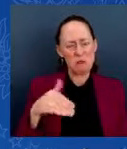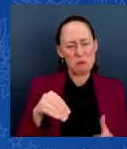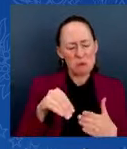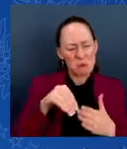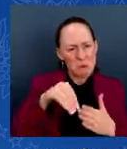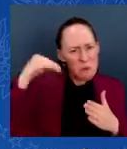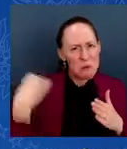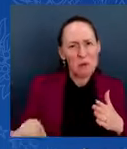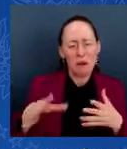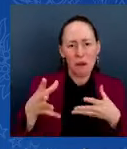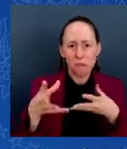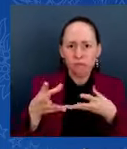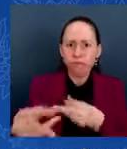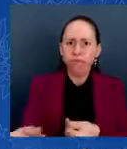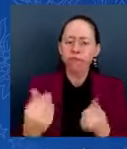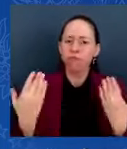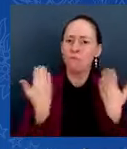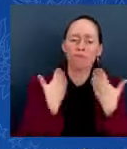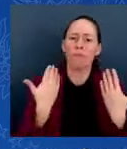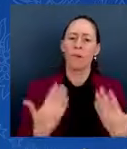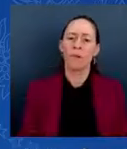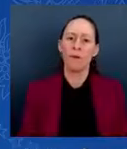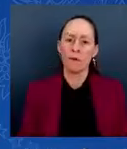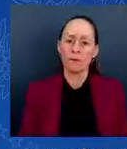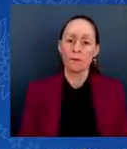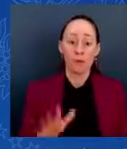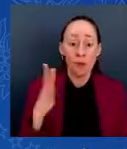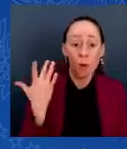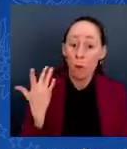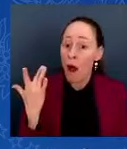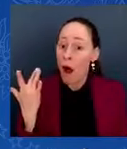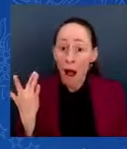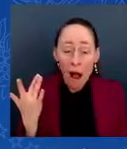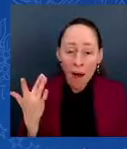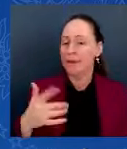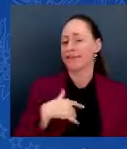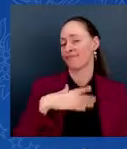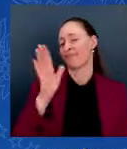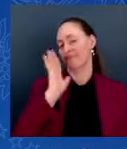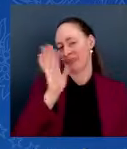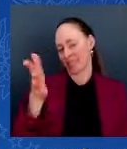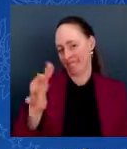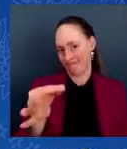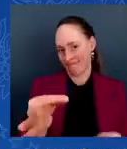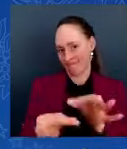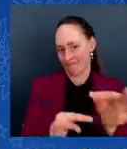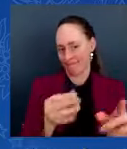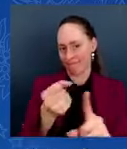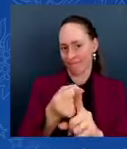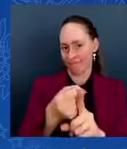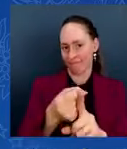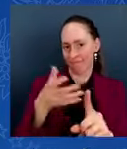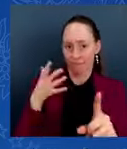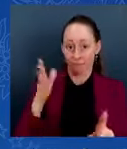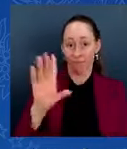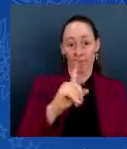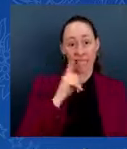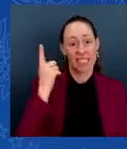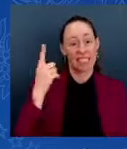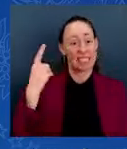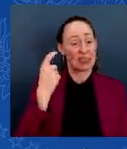I will tell you. Well, one big reason is for years, Big Pharma has